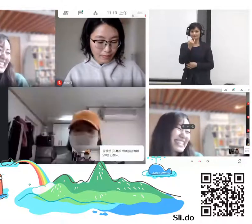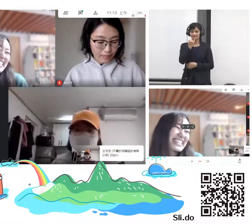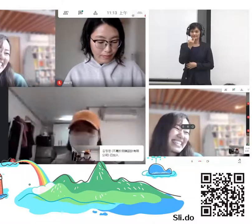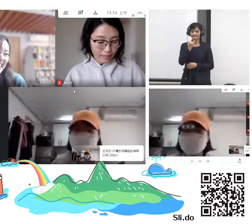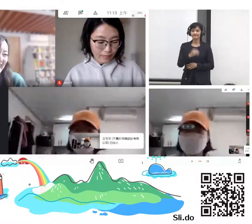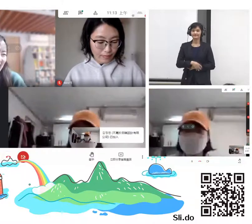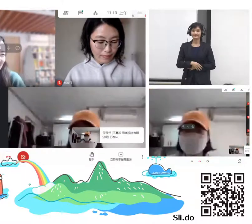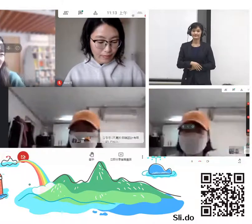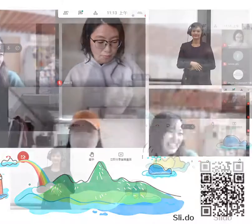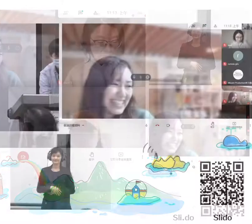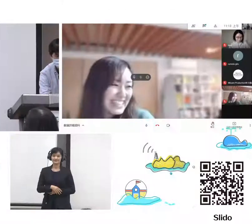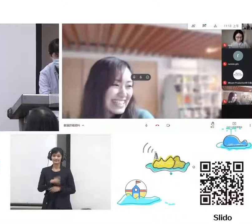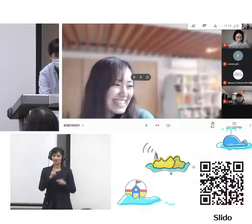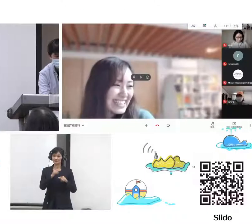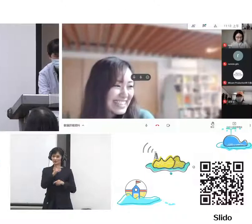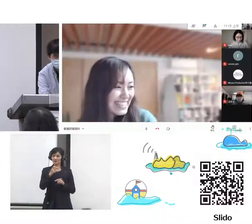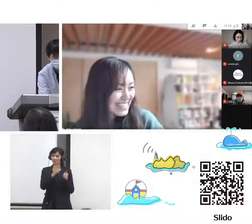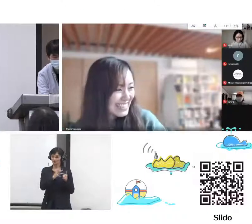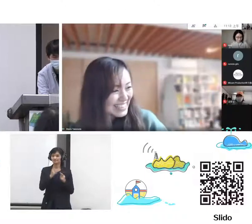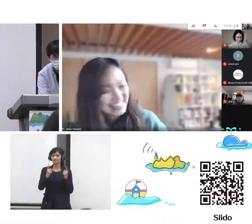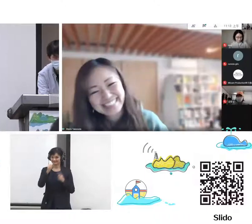so I think,